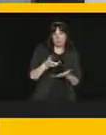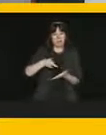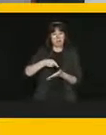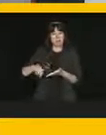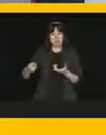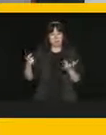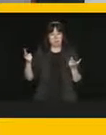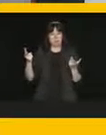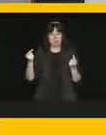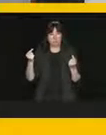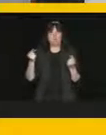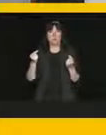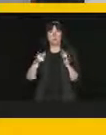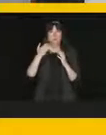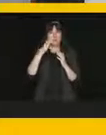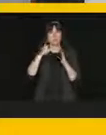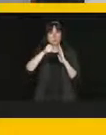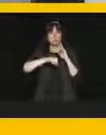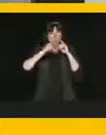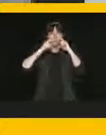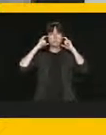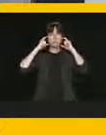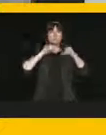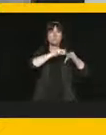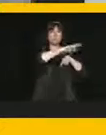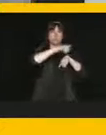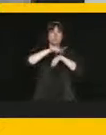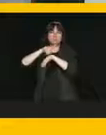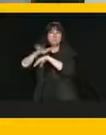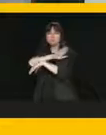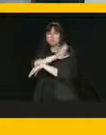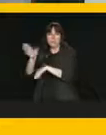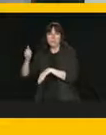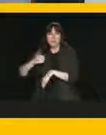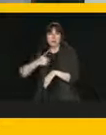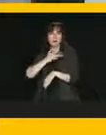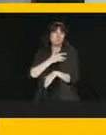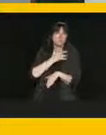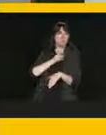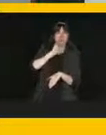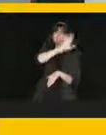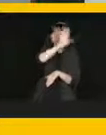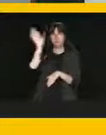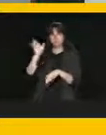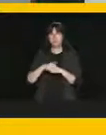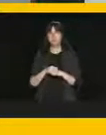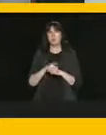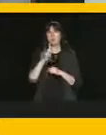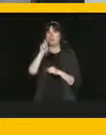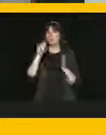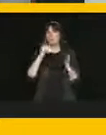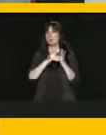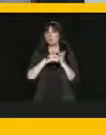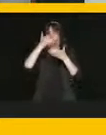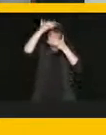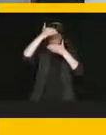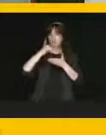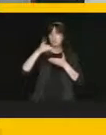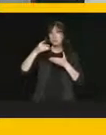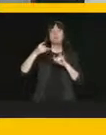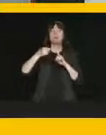million surgical masks to the provinces and territories. More than 100,000 face shields that we ordered from Bauer